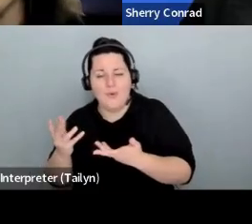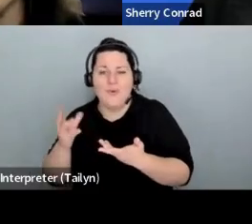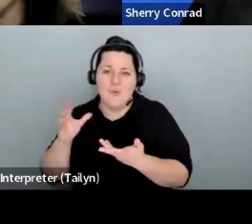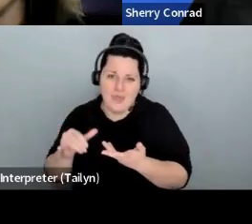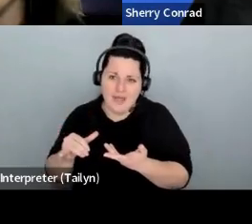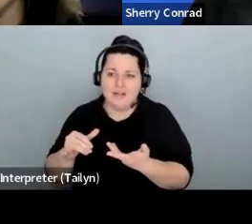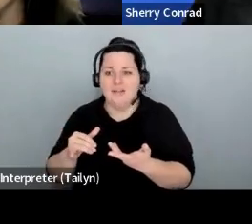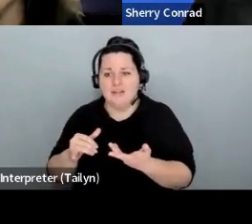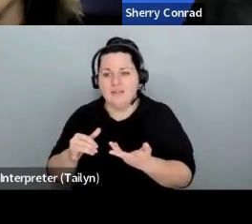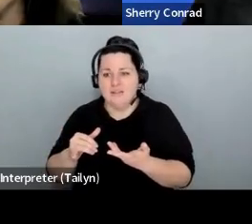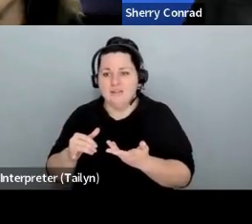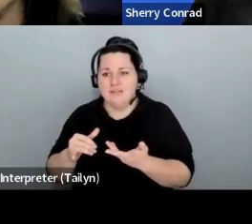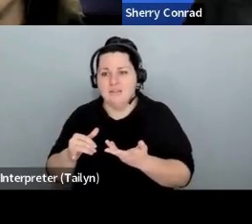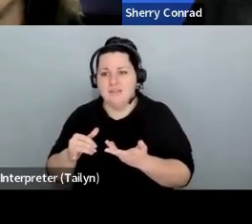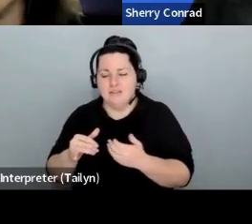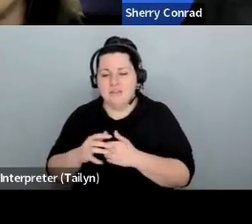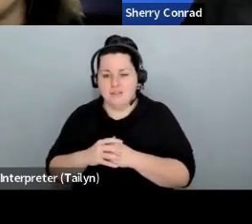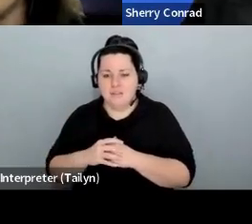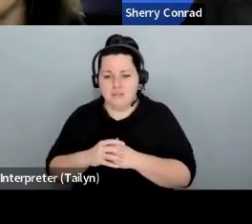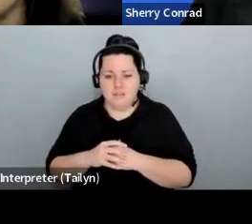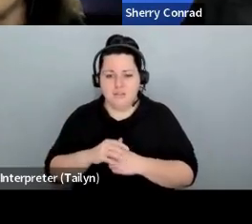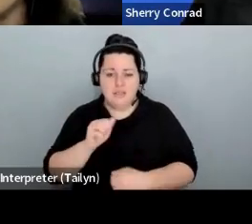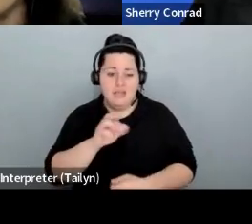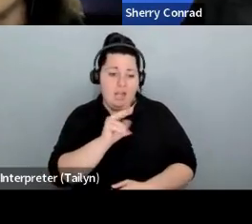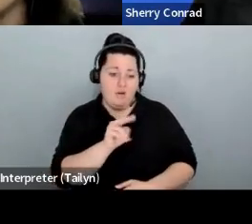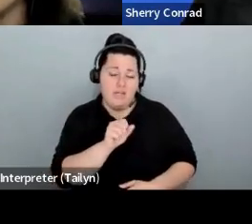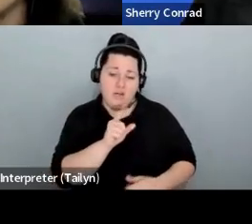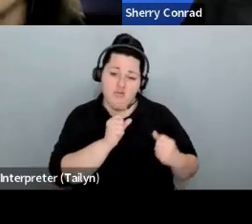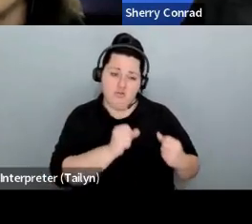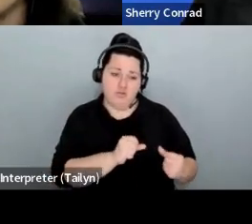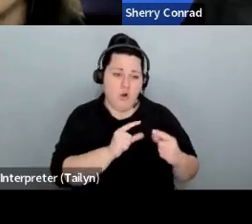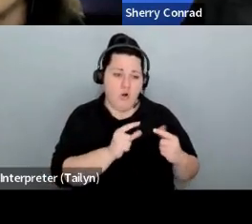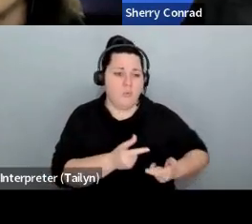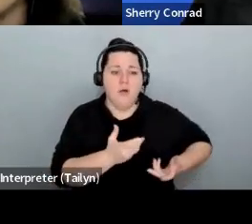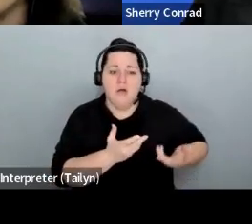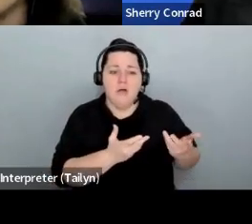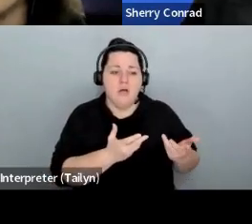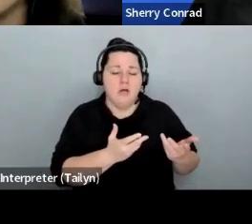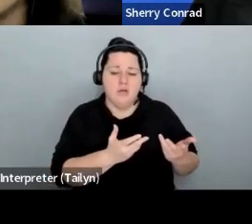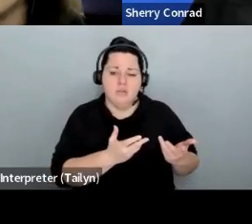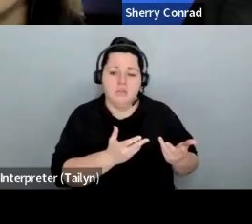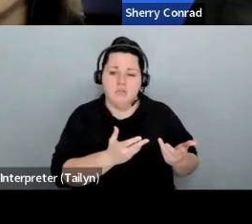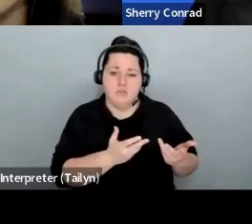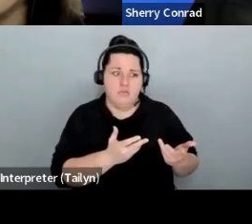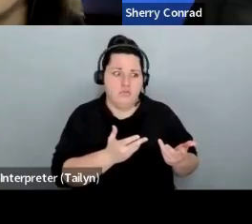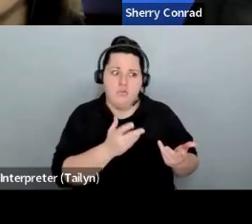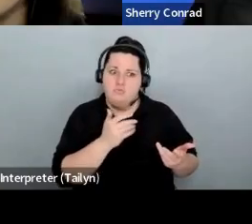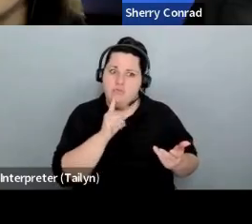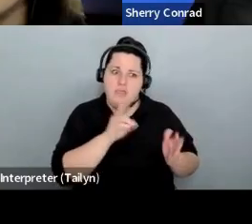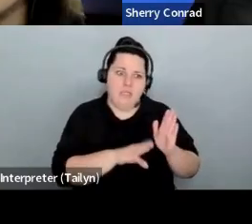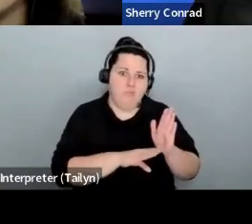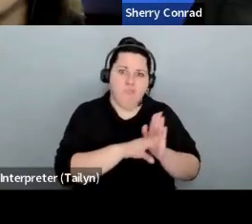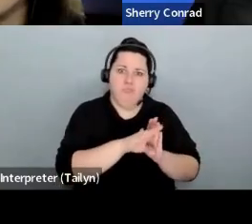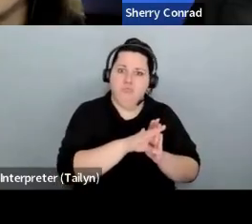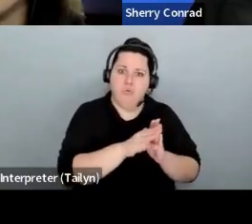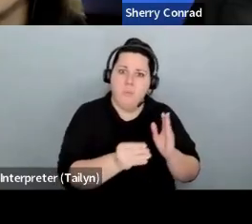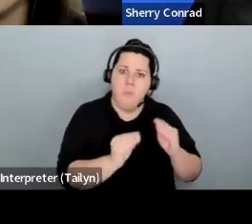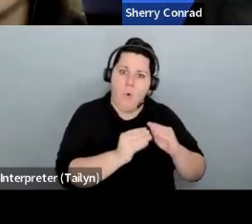know, Yeah. Pretty strong group, but it's again, it's just we've had this like rise and uptick of this, and